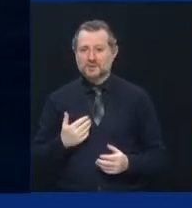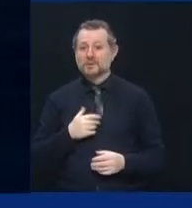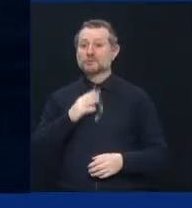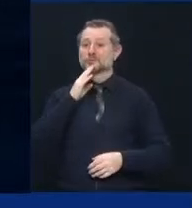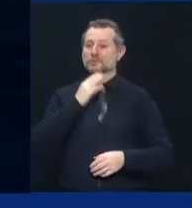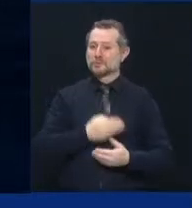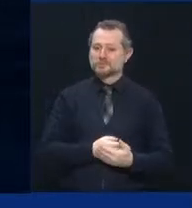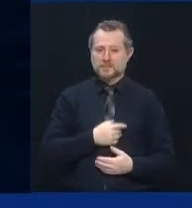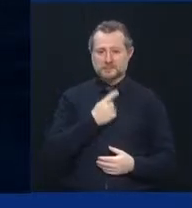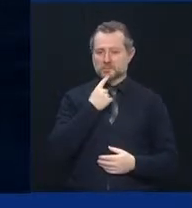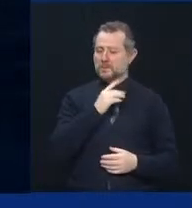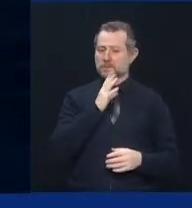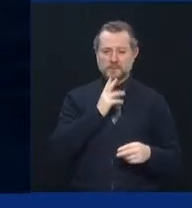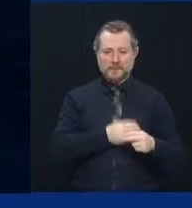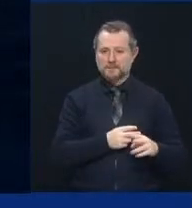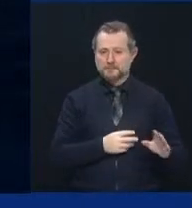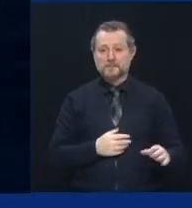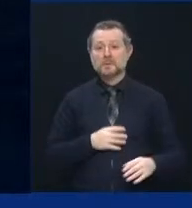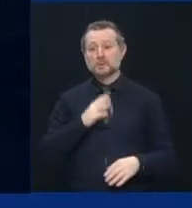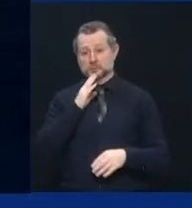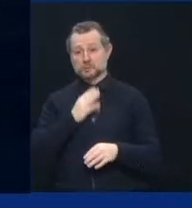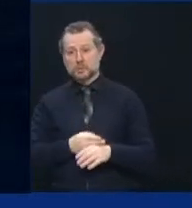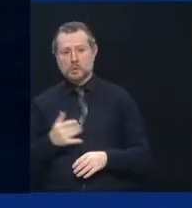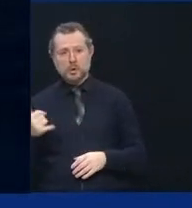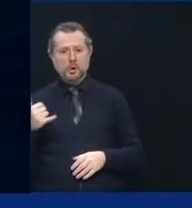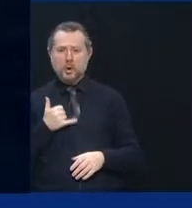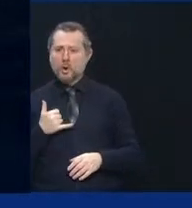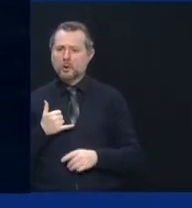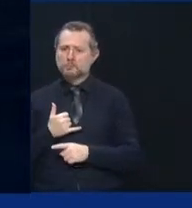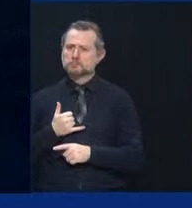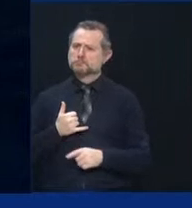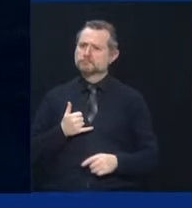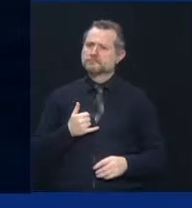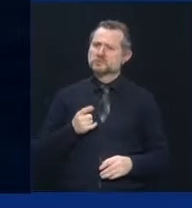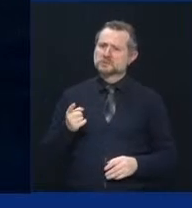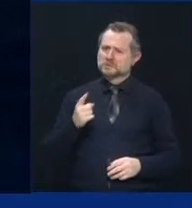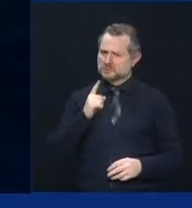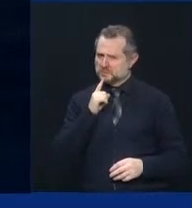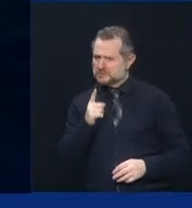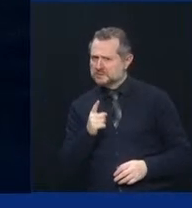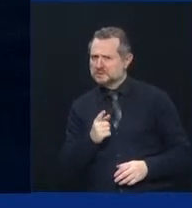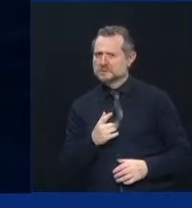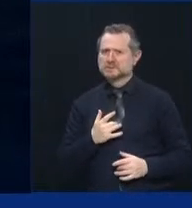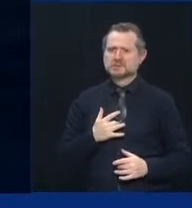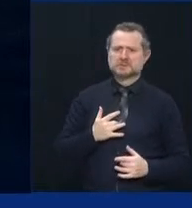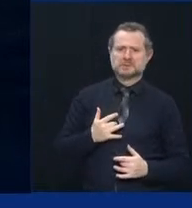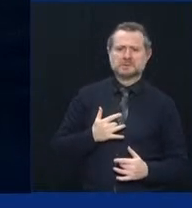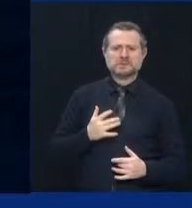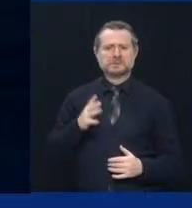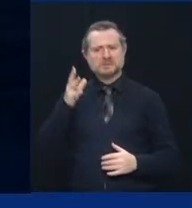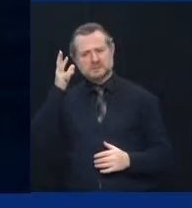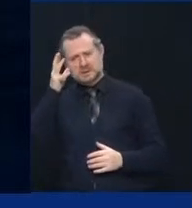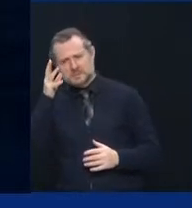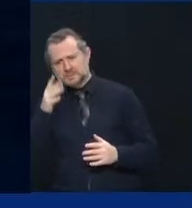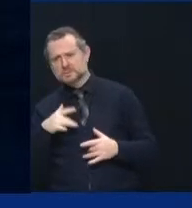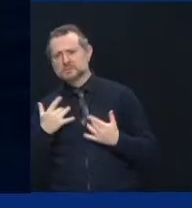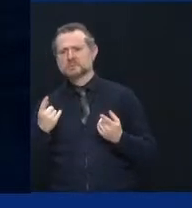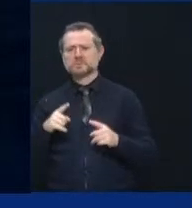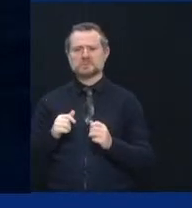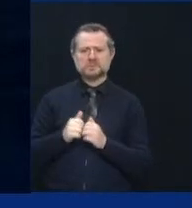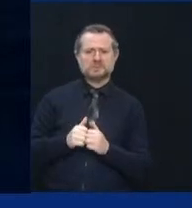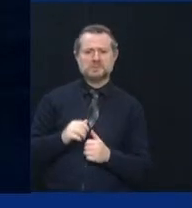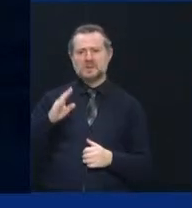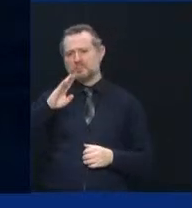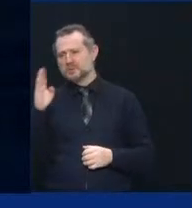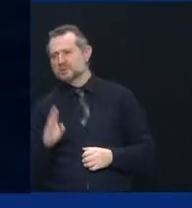up and said, and she was obviously amped up, and she said, you know, Dad, what's going on with this Brazil